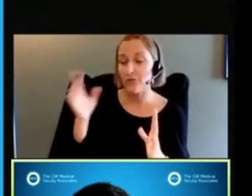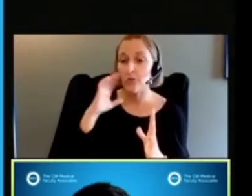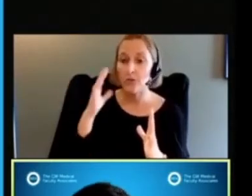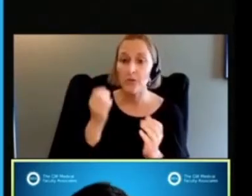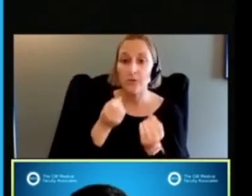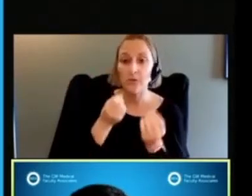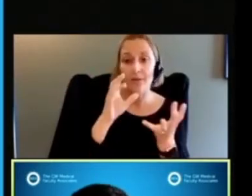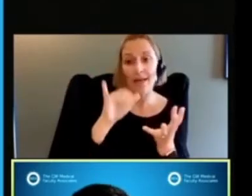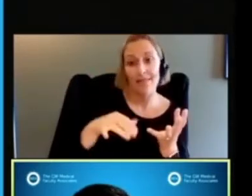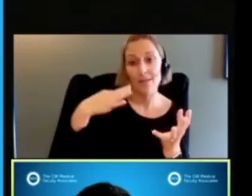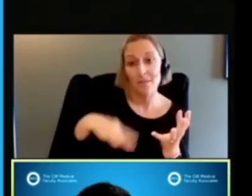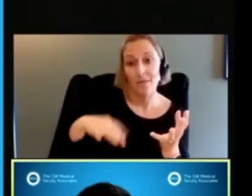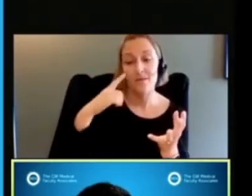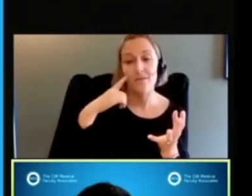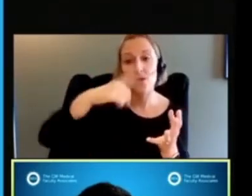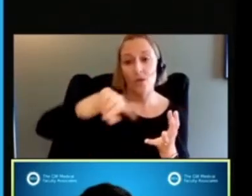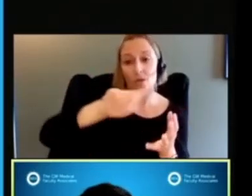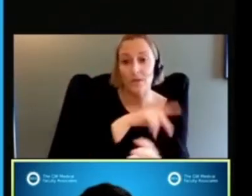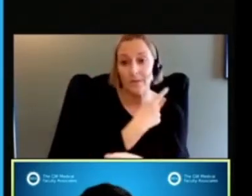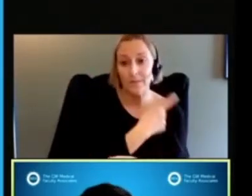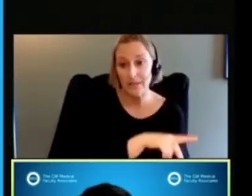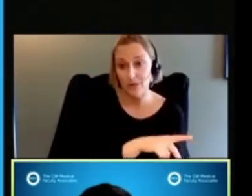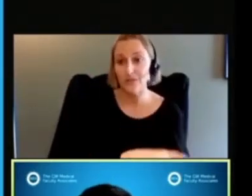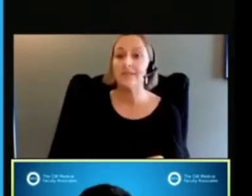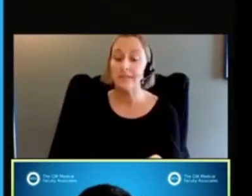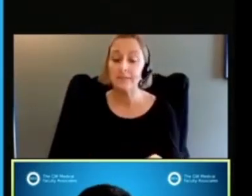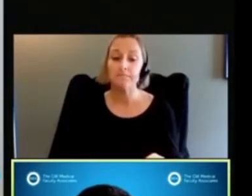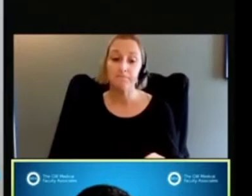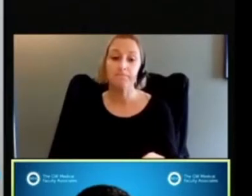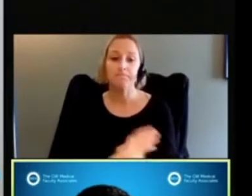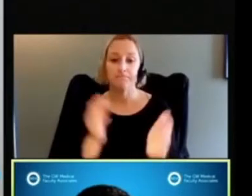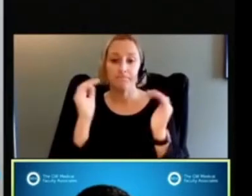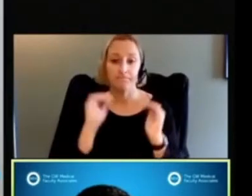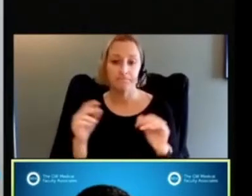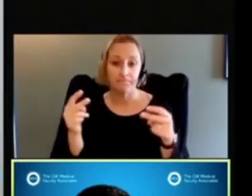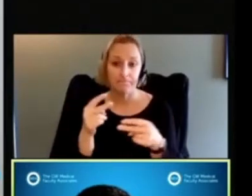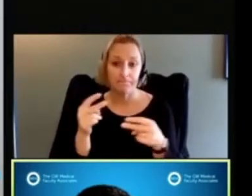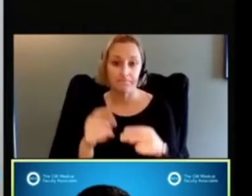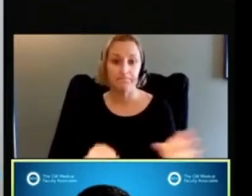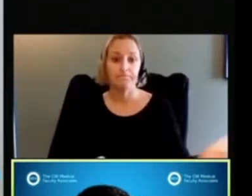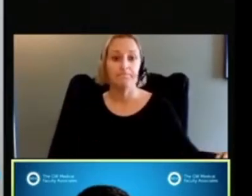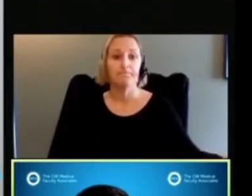benefit to those patients. Next slide, please.